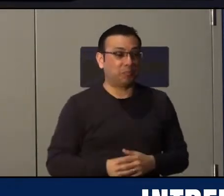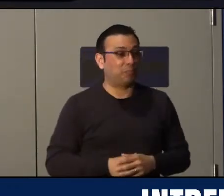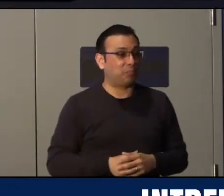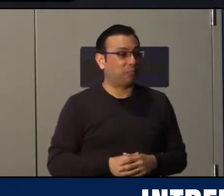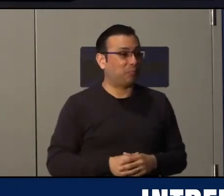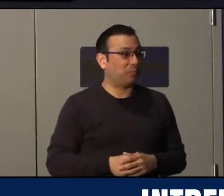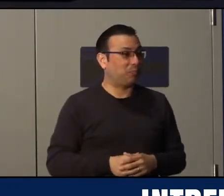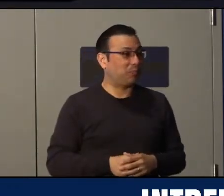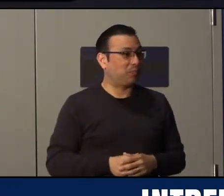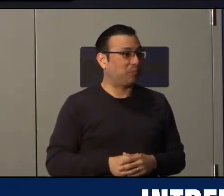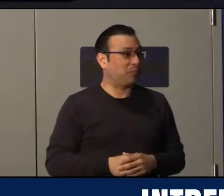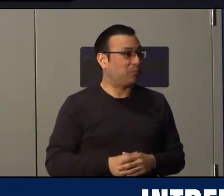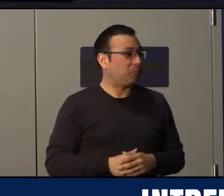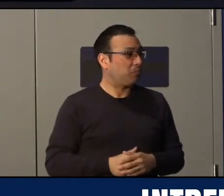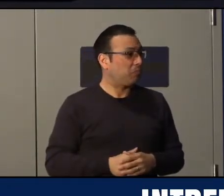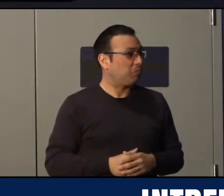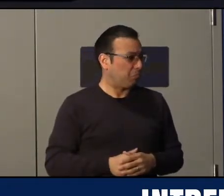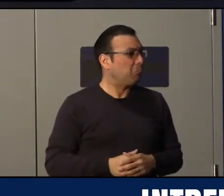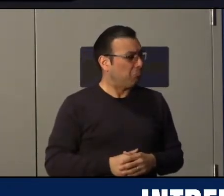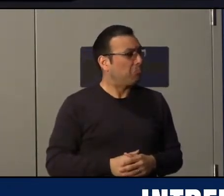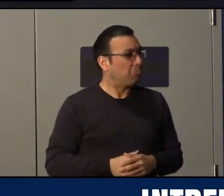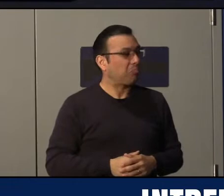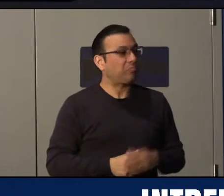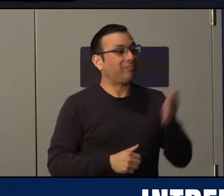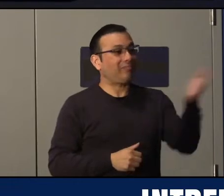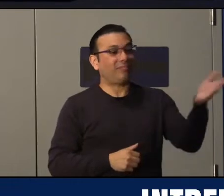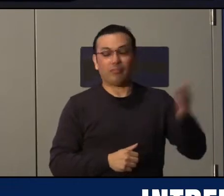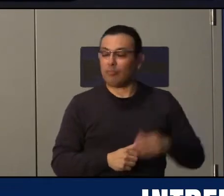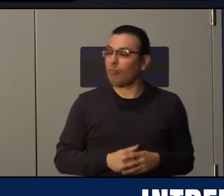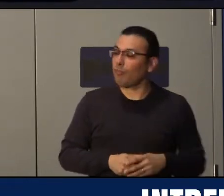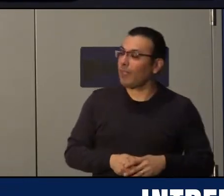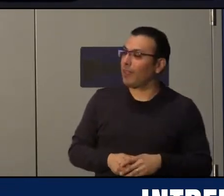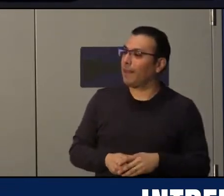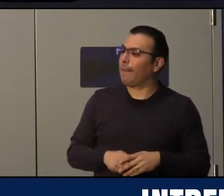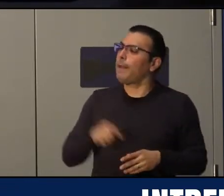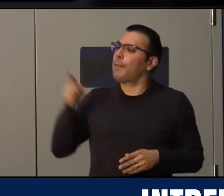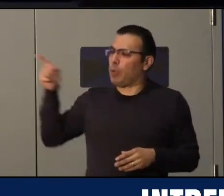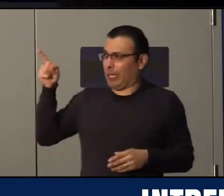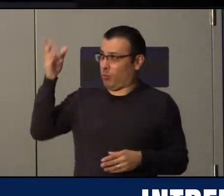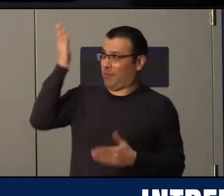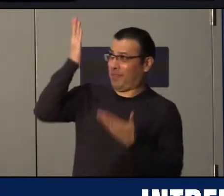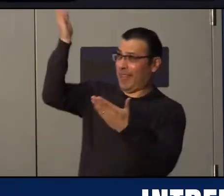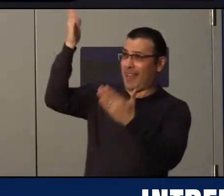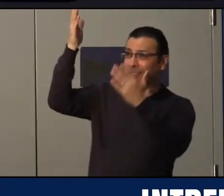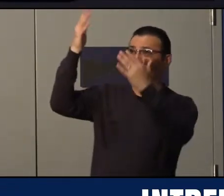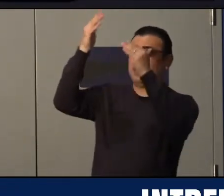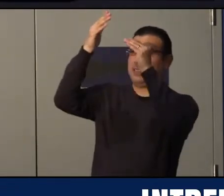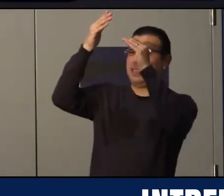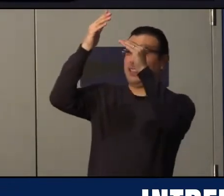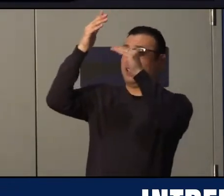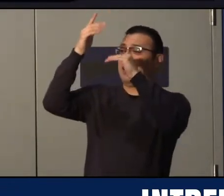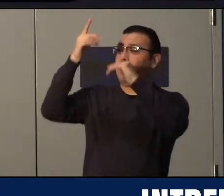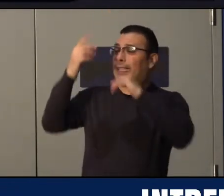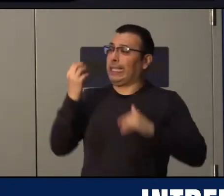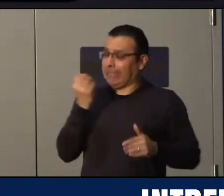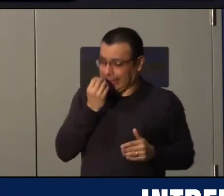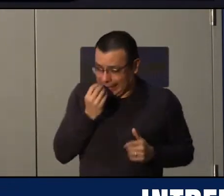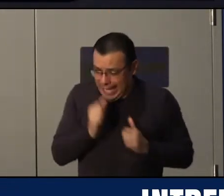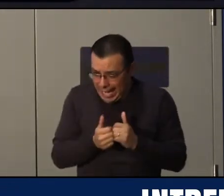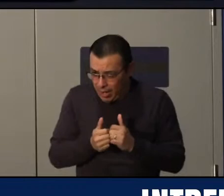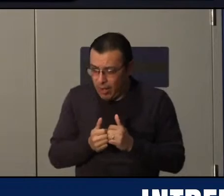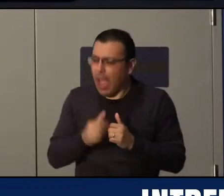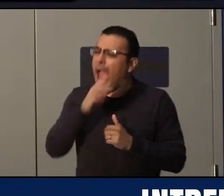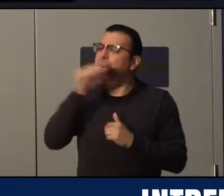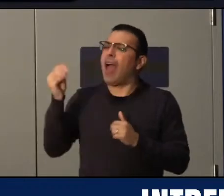here. Okay, how do you guys, what do you guys eat in space? And I have one more question. How do